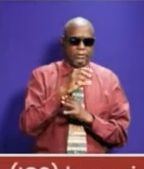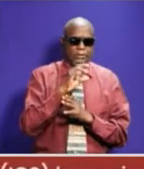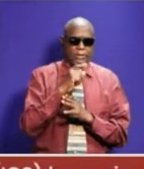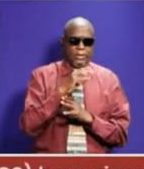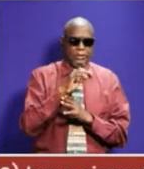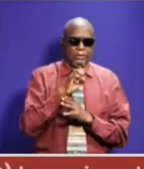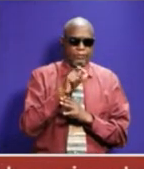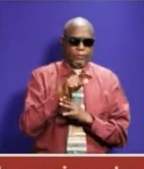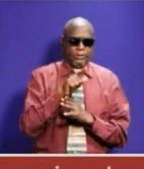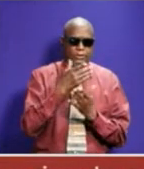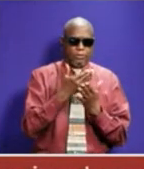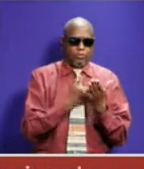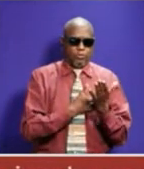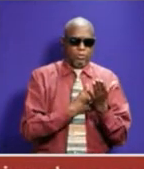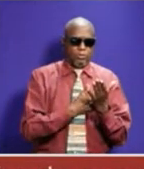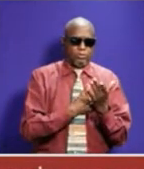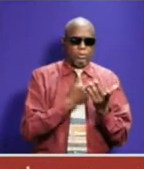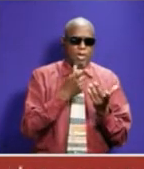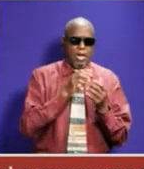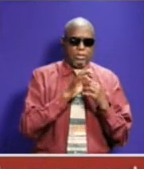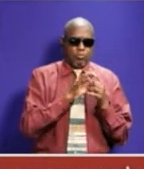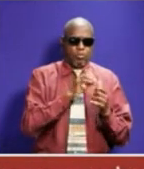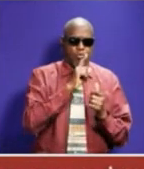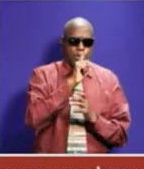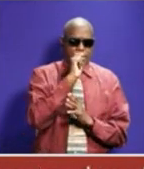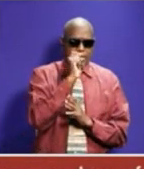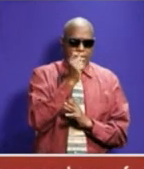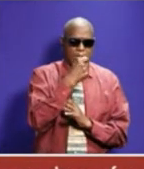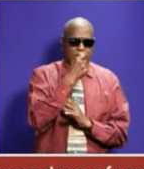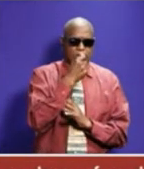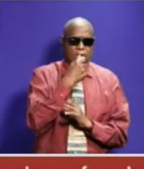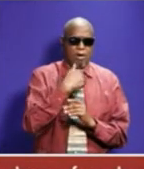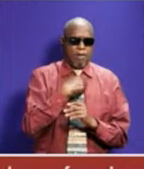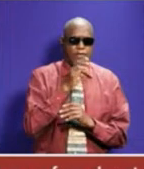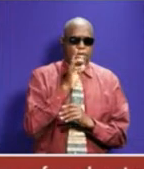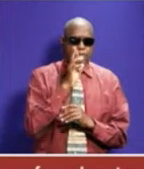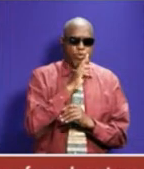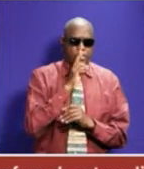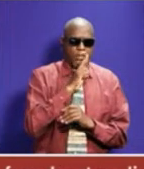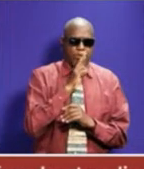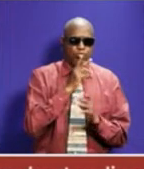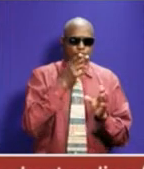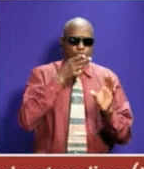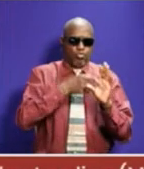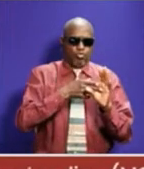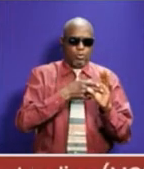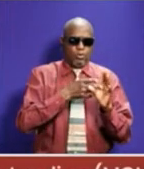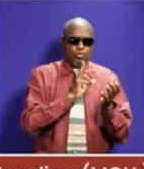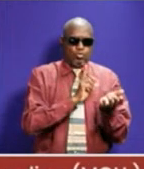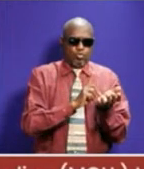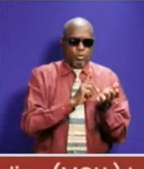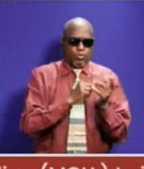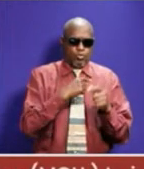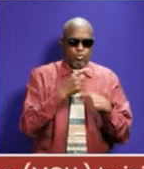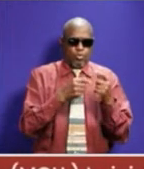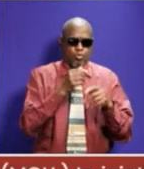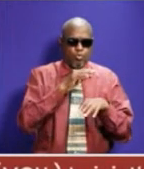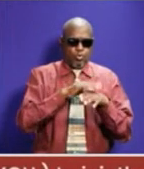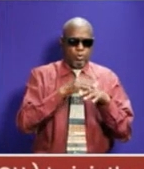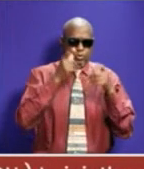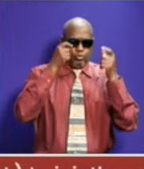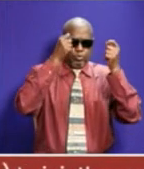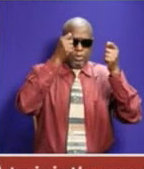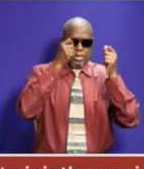Lo Moja, one Kenya coalition party leaders, have now threatened to join doctors in their ongoing strike if the government will not move